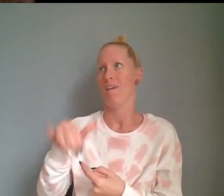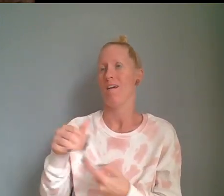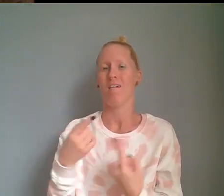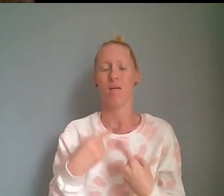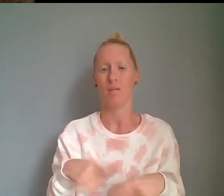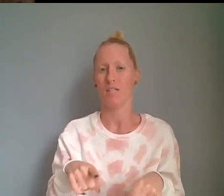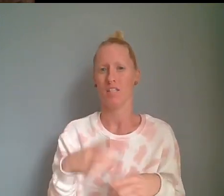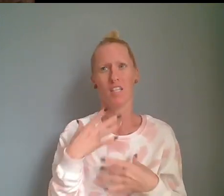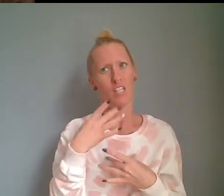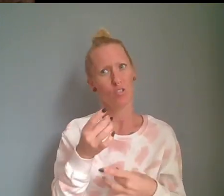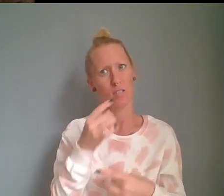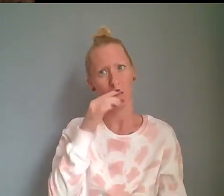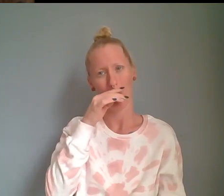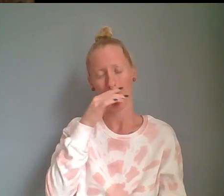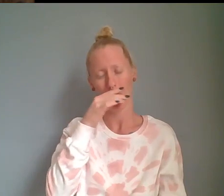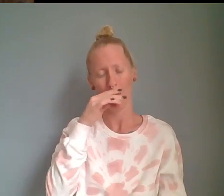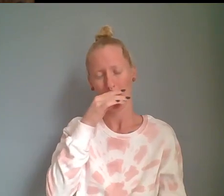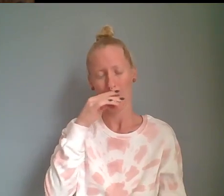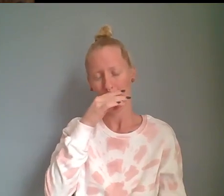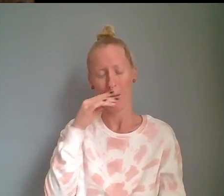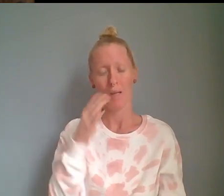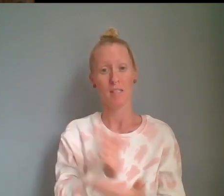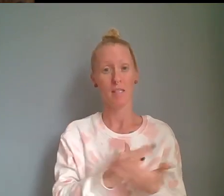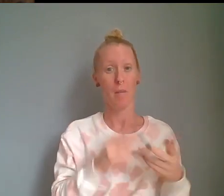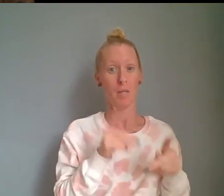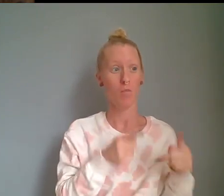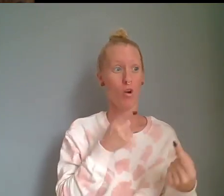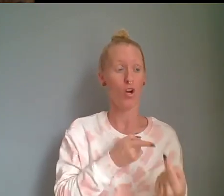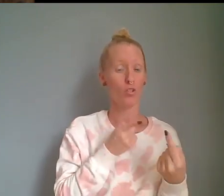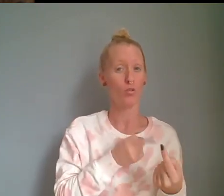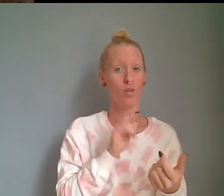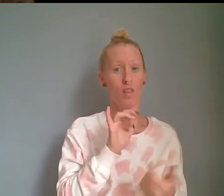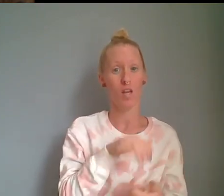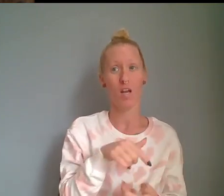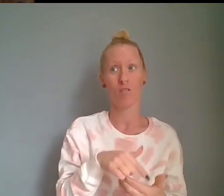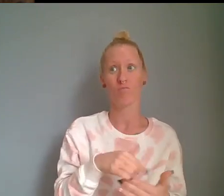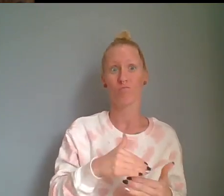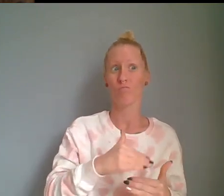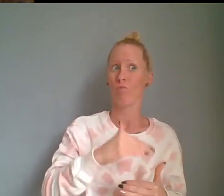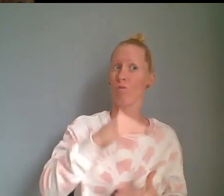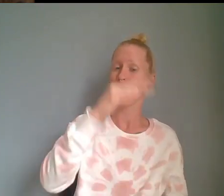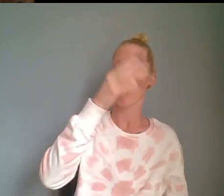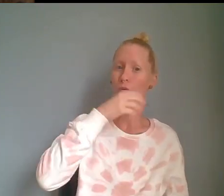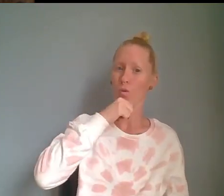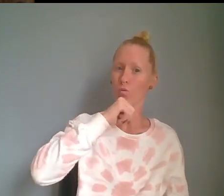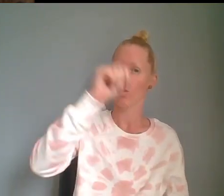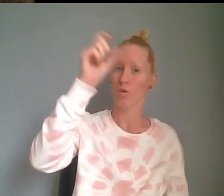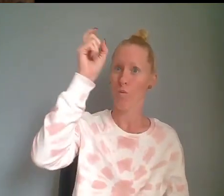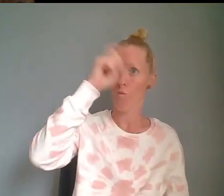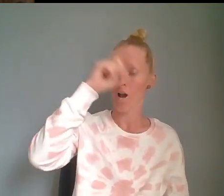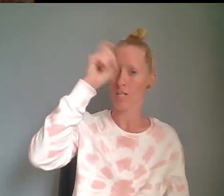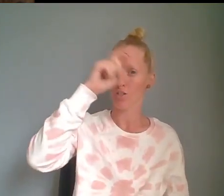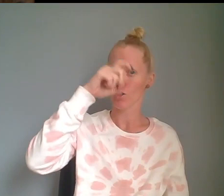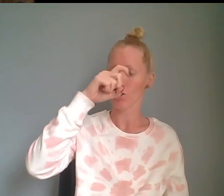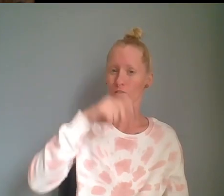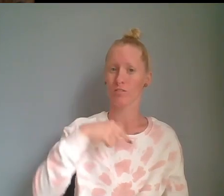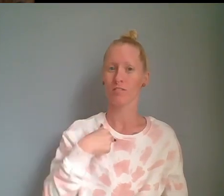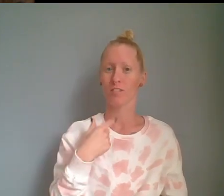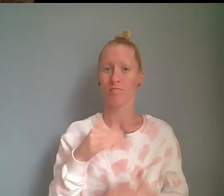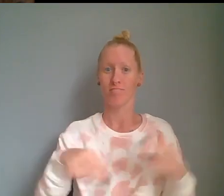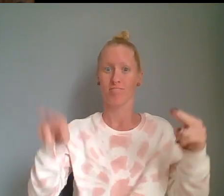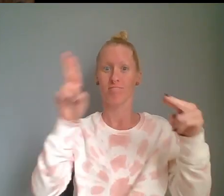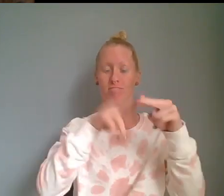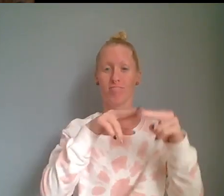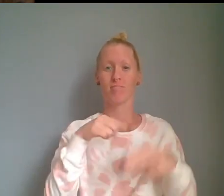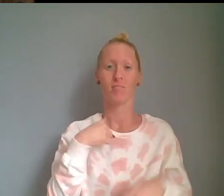very interesting. There are some people who argue that as you get older, you get wiser. And so that's why we